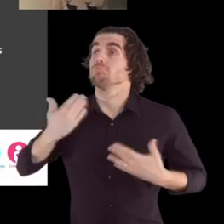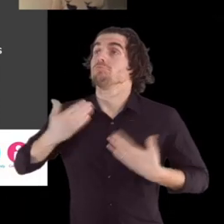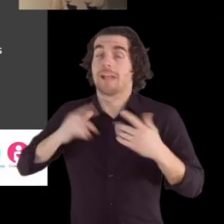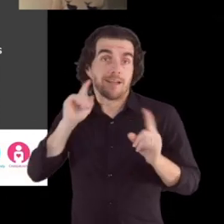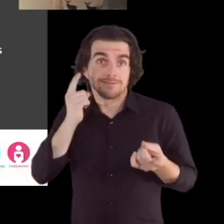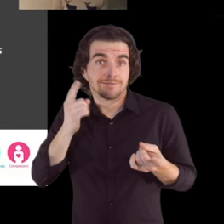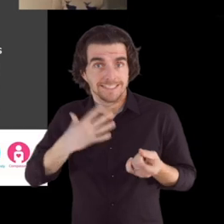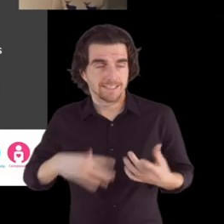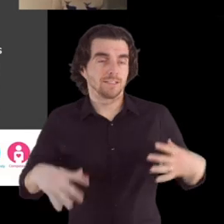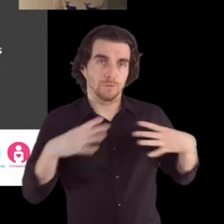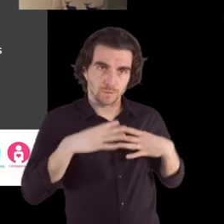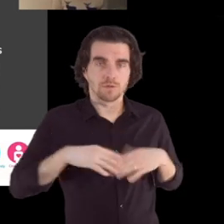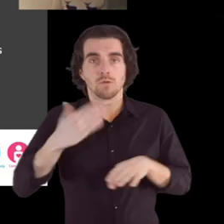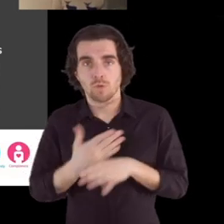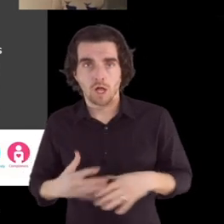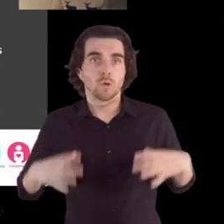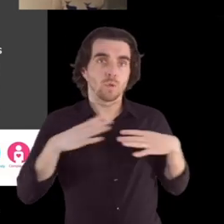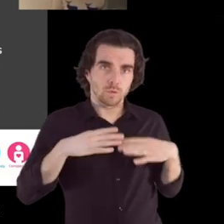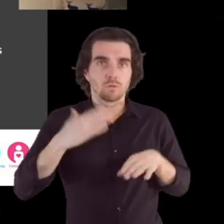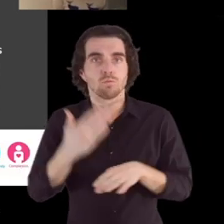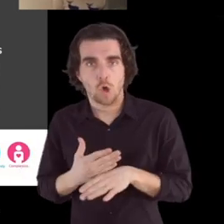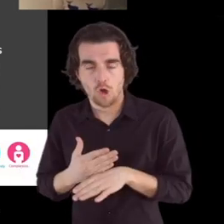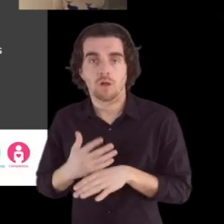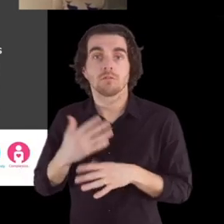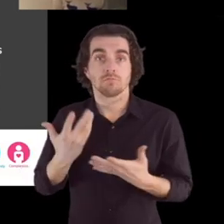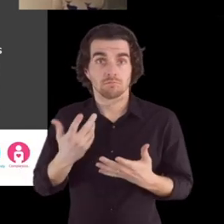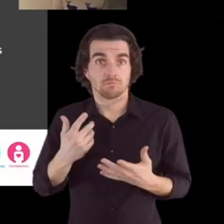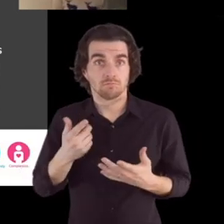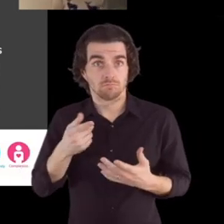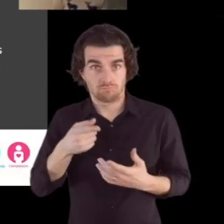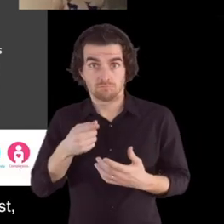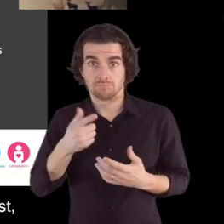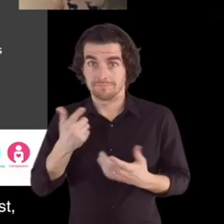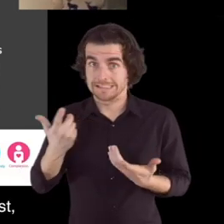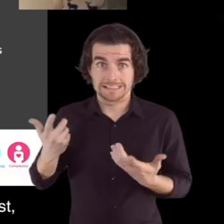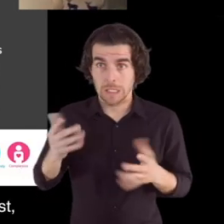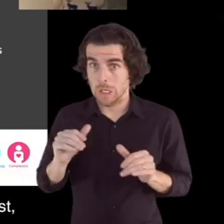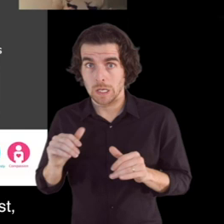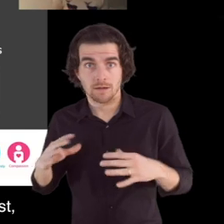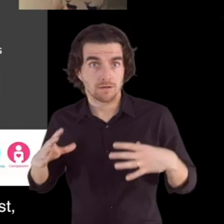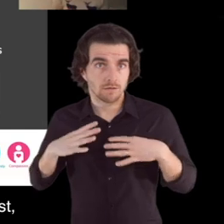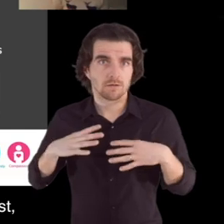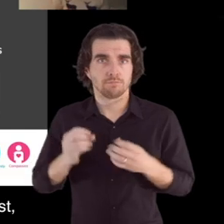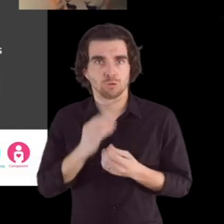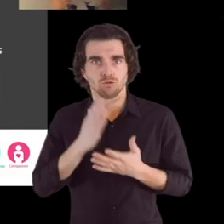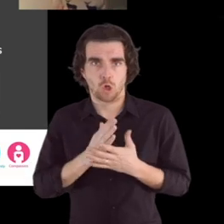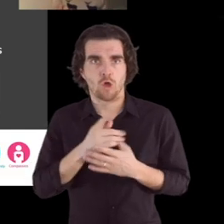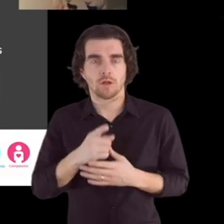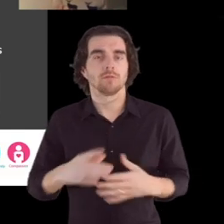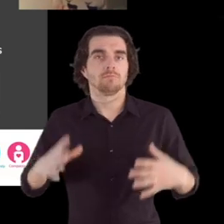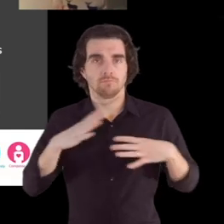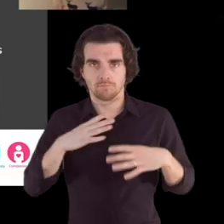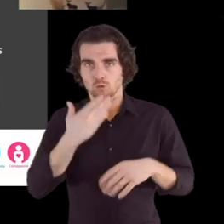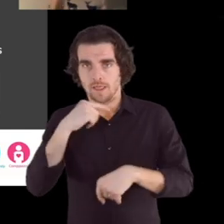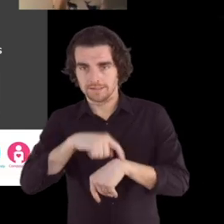know, to use our team, hand things over, you know, to our teams and our colleagues, so that when you do get an opportunity to rest, you really can